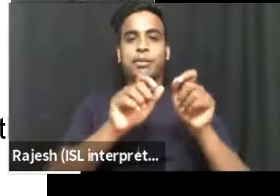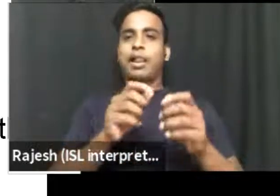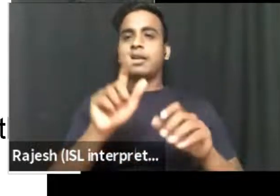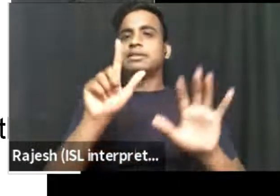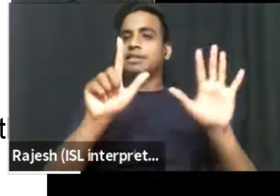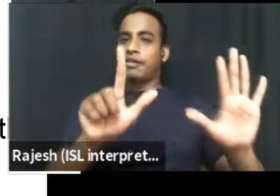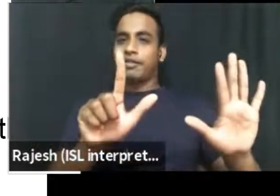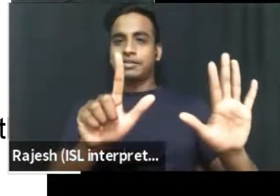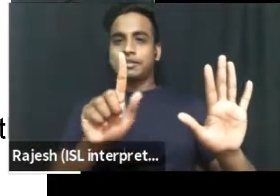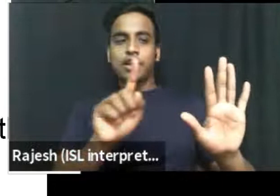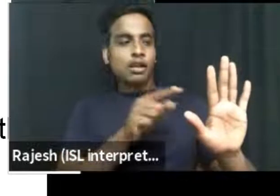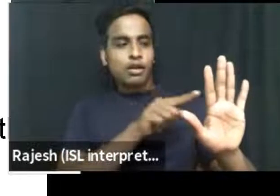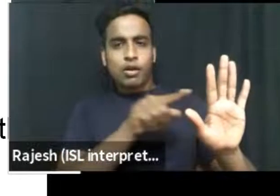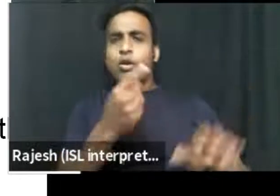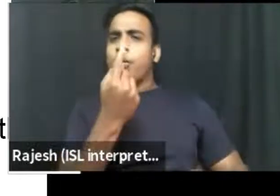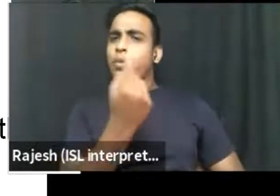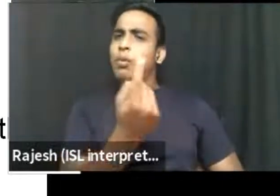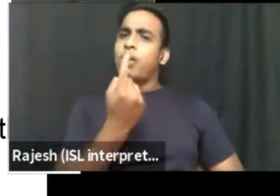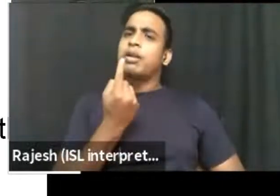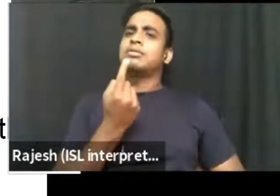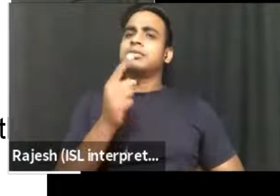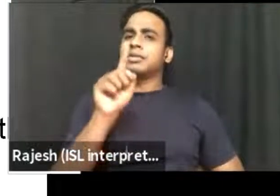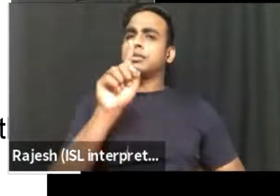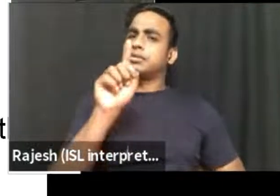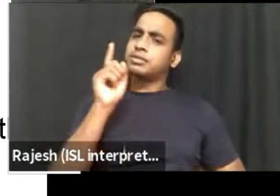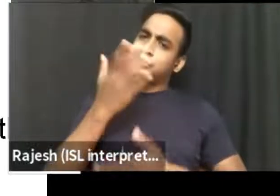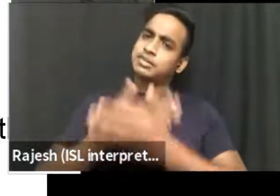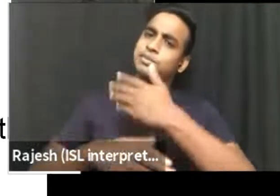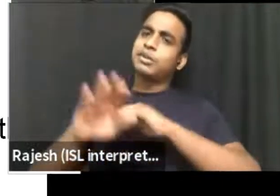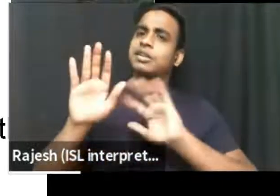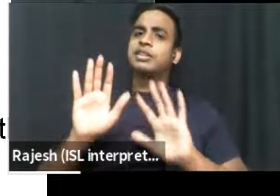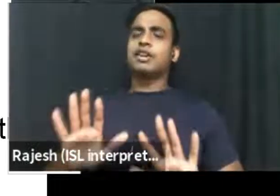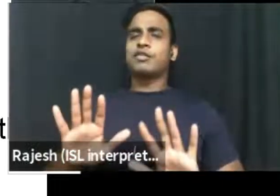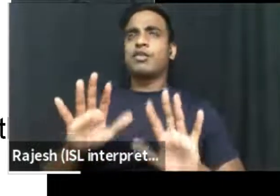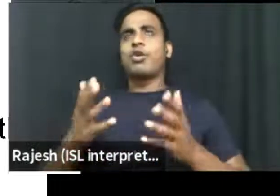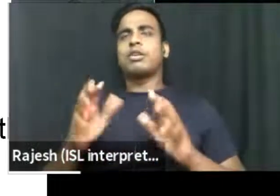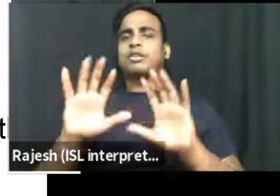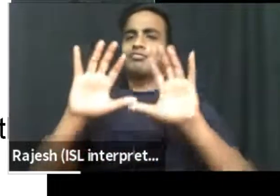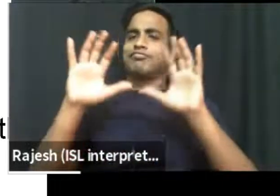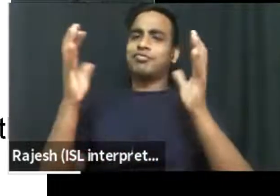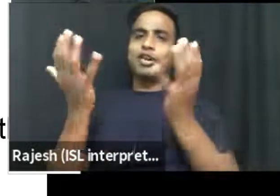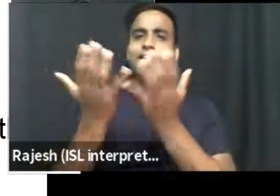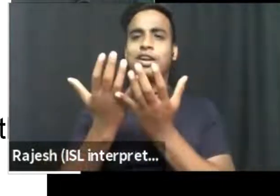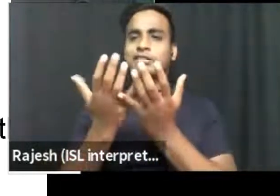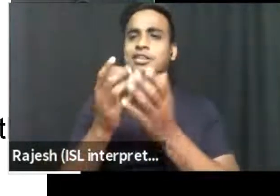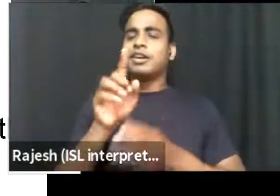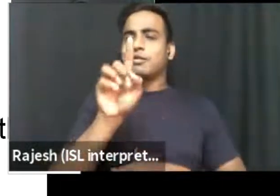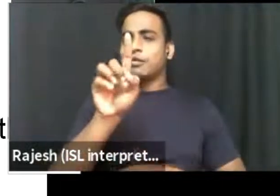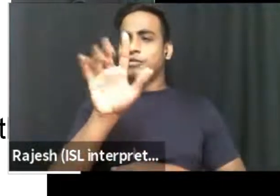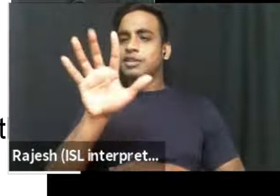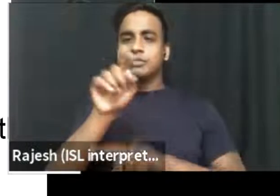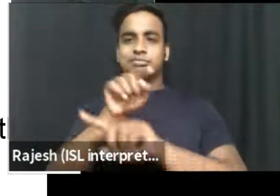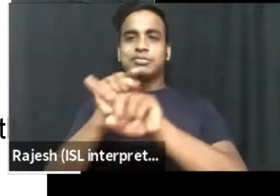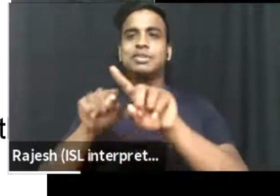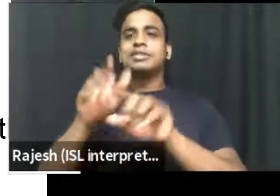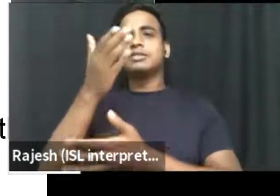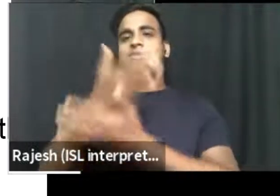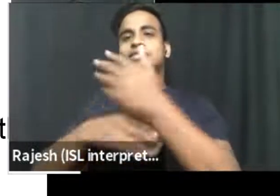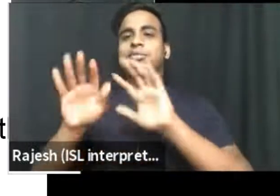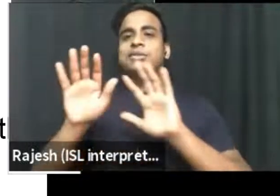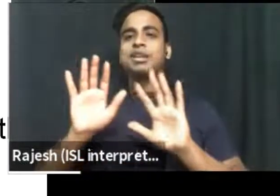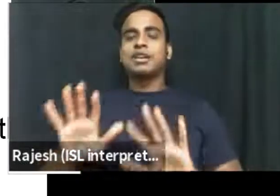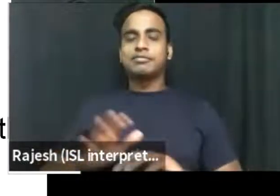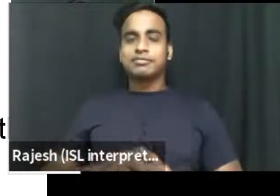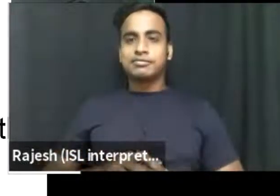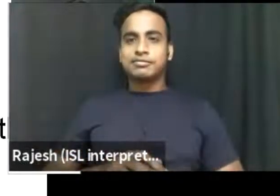with disability, or 15% of the population, of the global population are people with disabilities. When we say